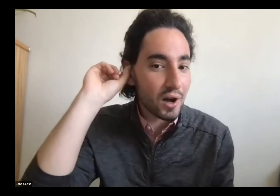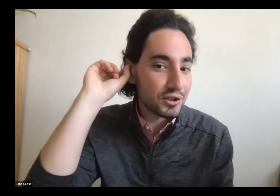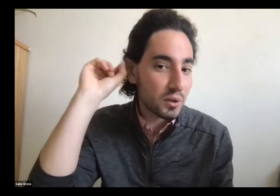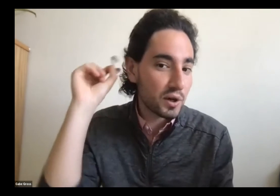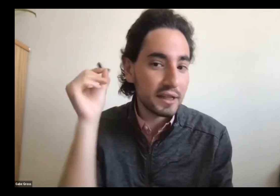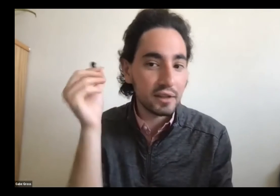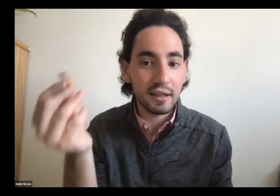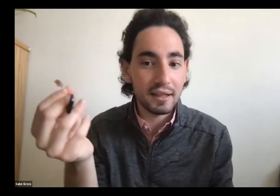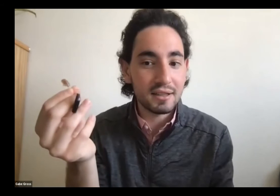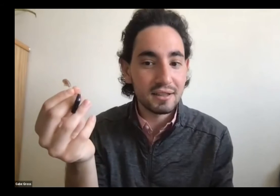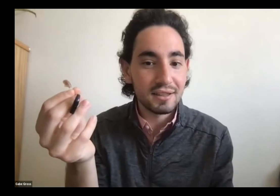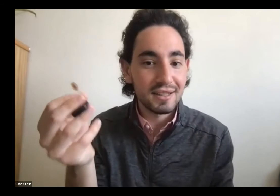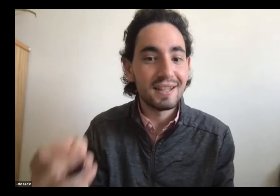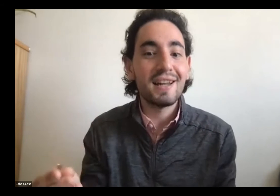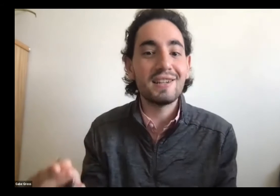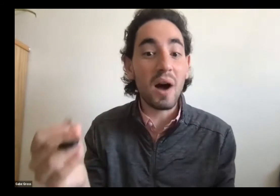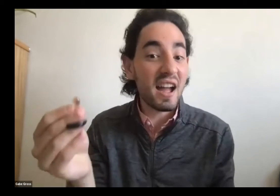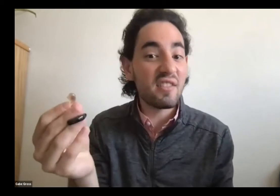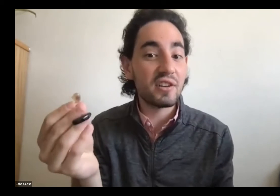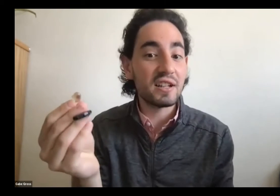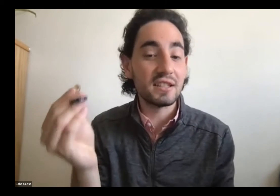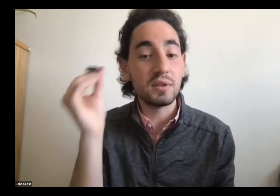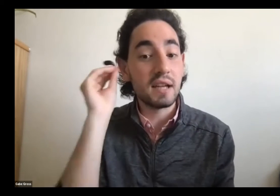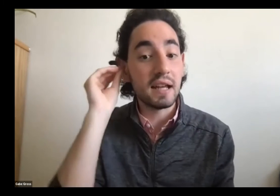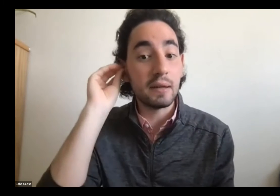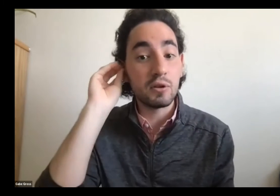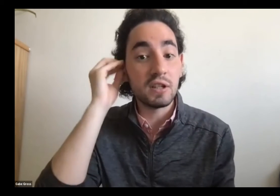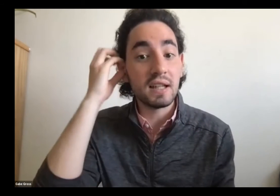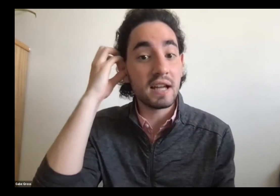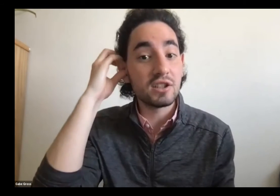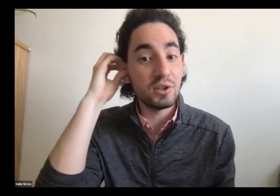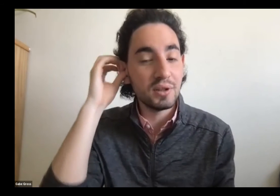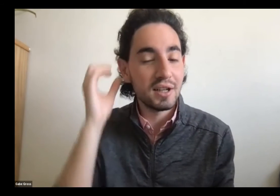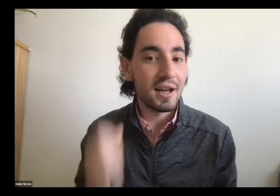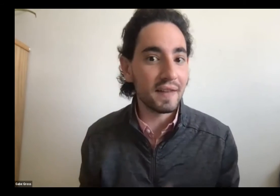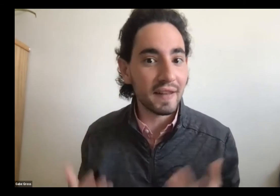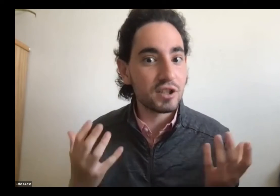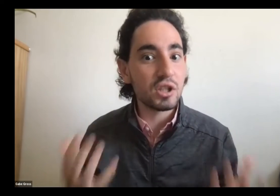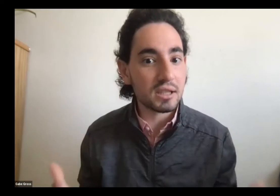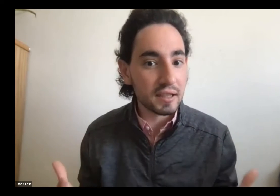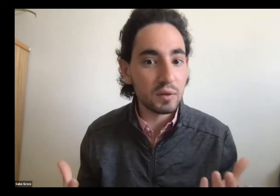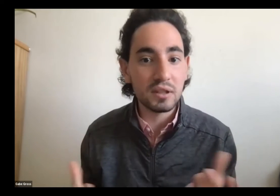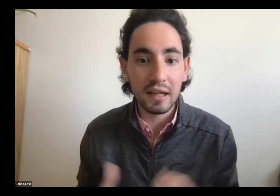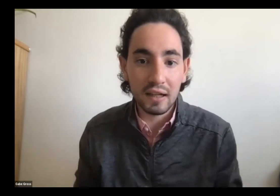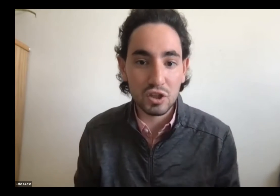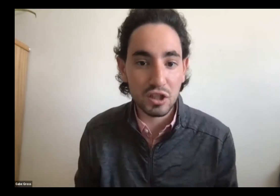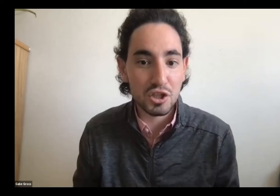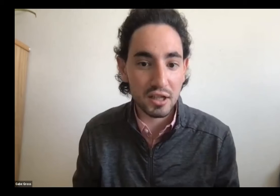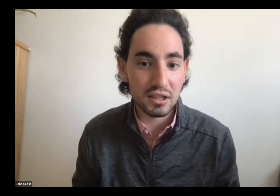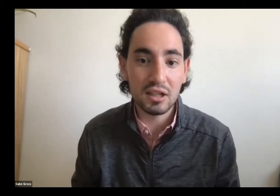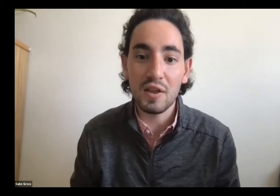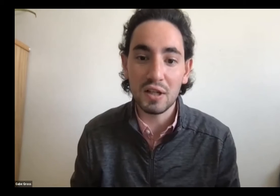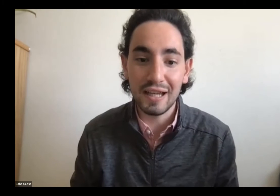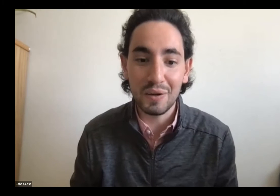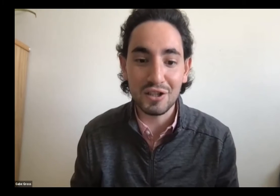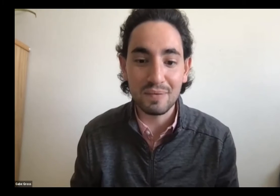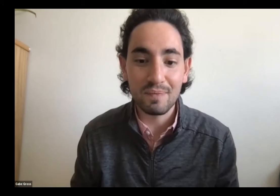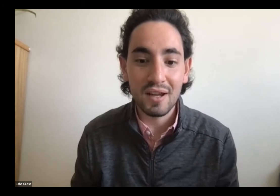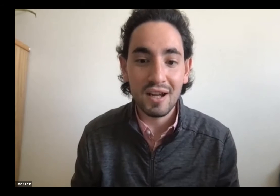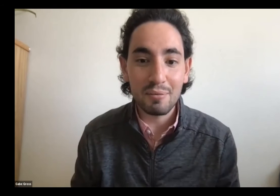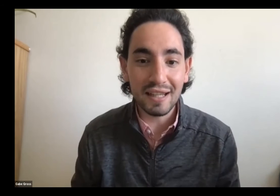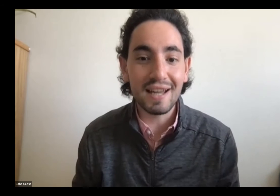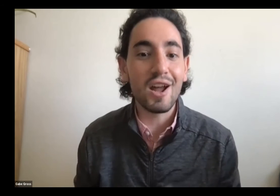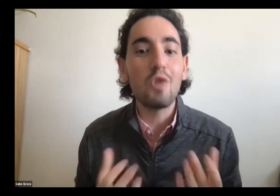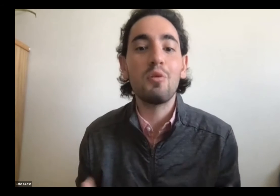just like me. I also wear hearing aids. And so I have friends that use sign language in class too, and that's just like using English. It's just